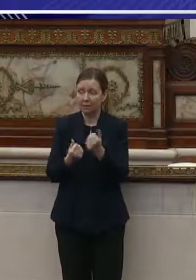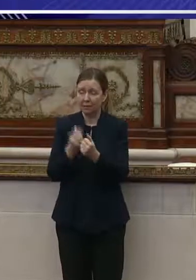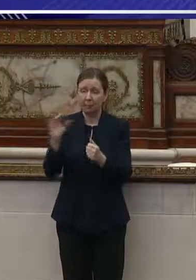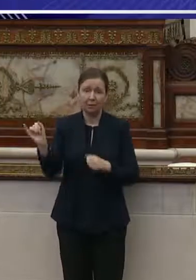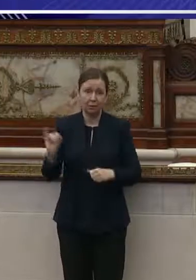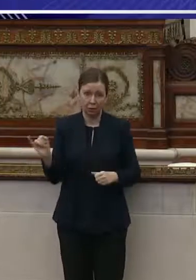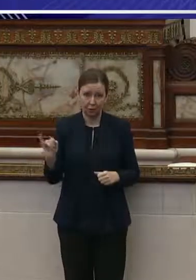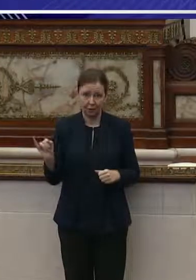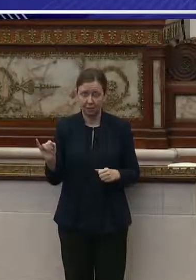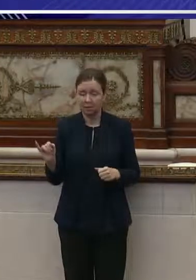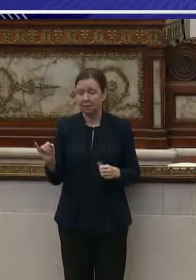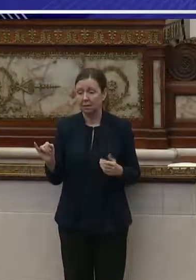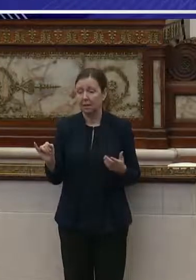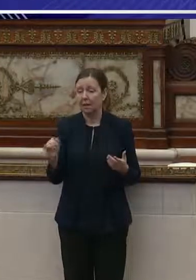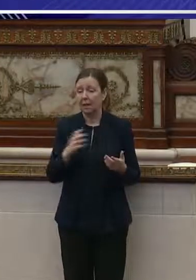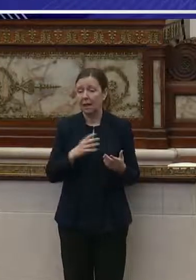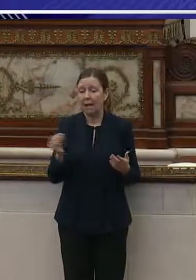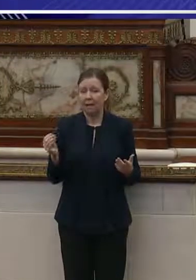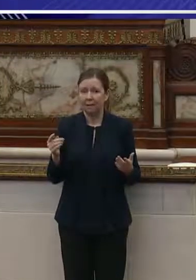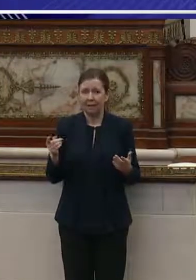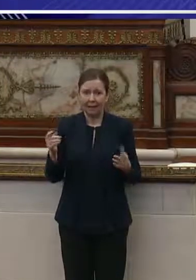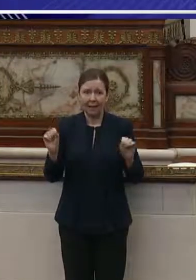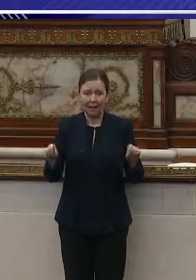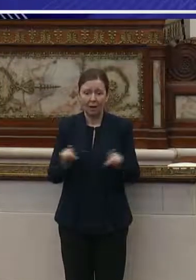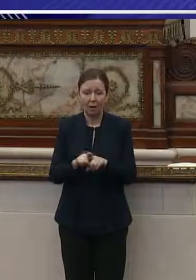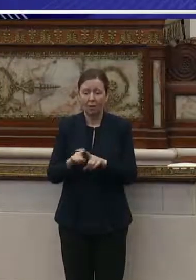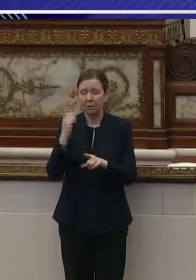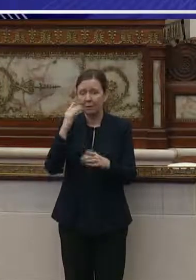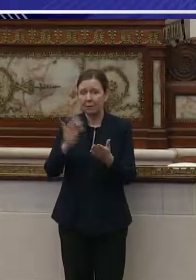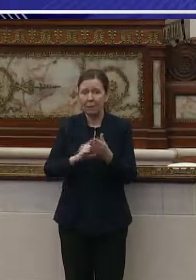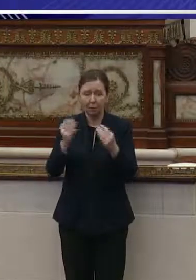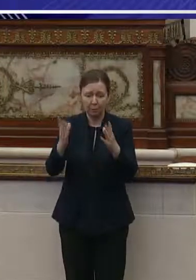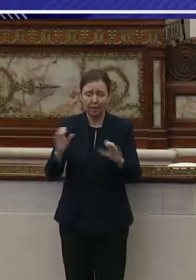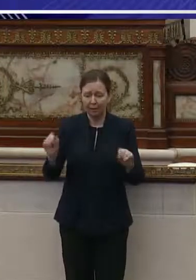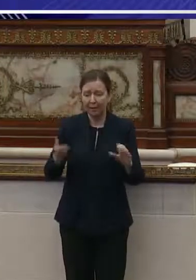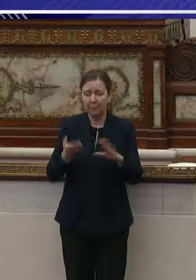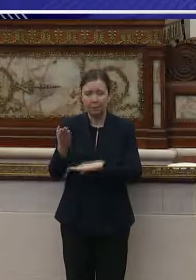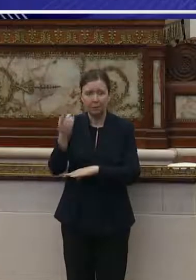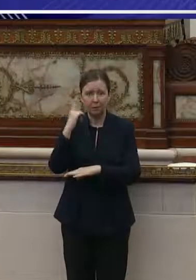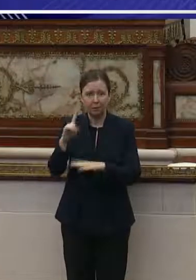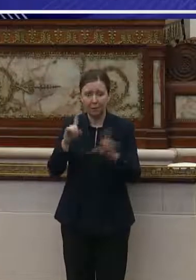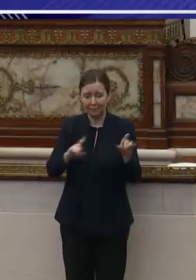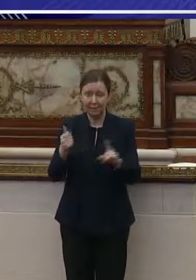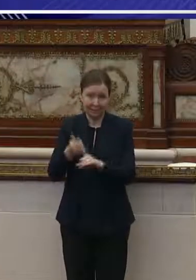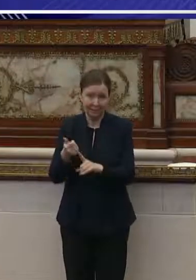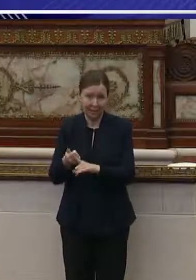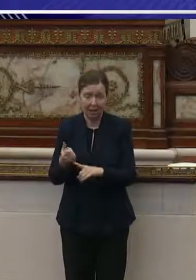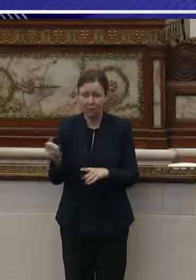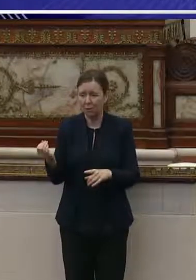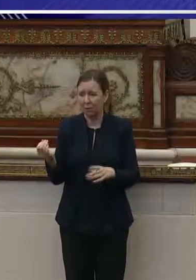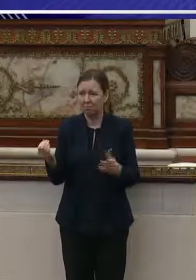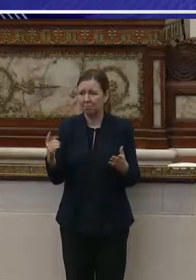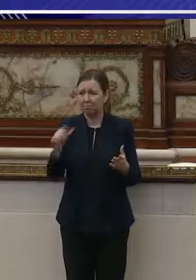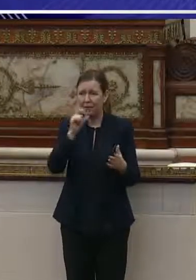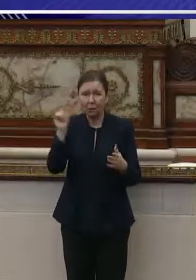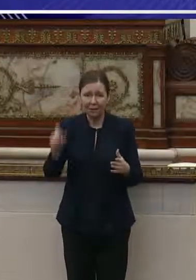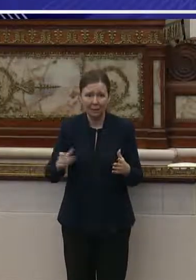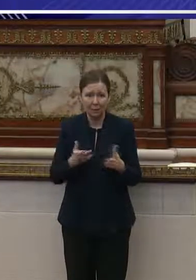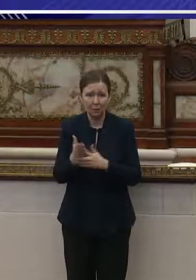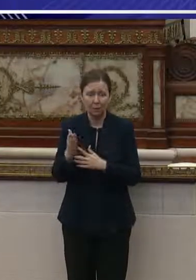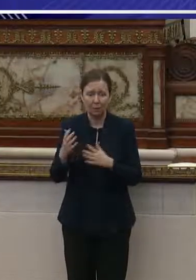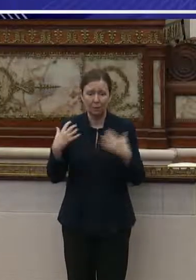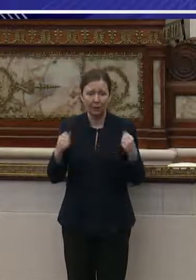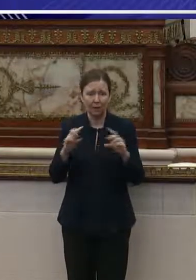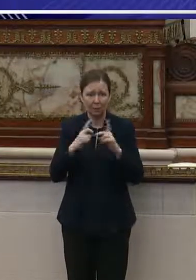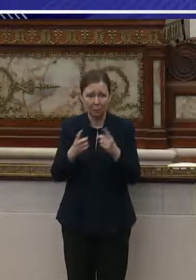insurance, and they can also, if they're a medical provider, they can bill for the testing itself. So they don't need to go through the health